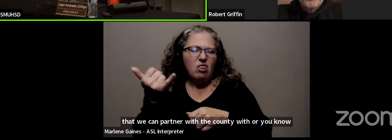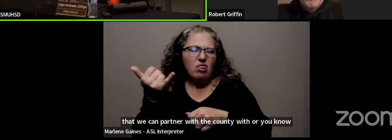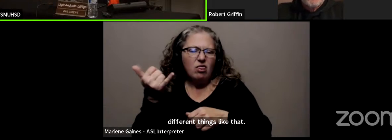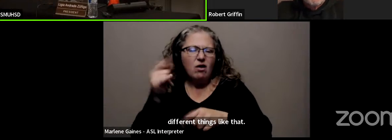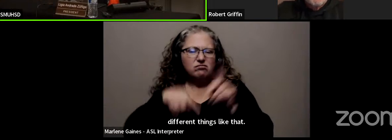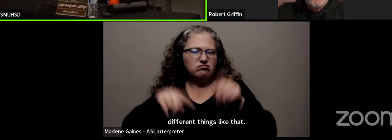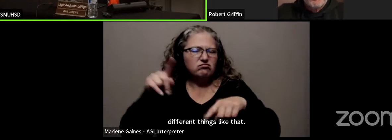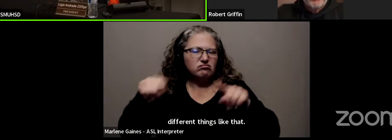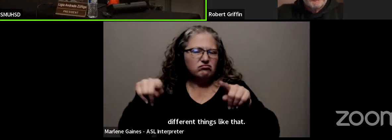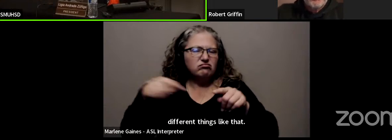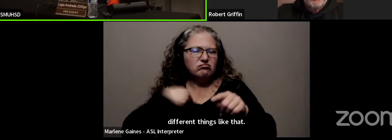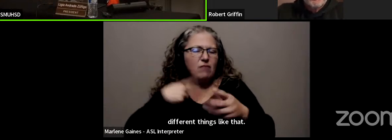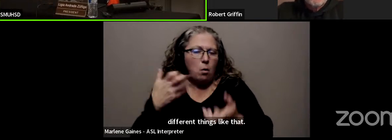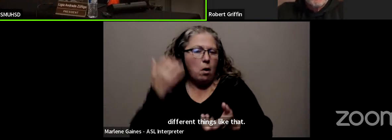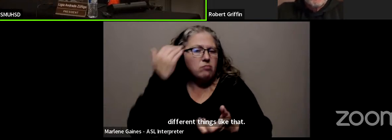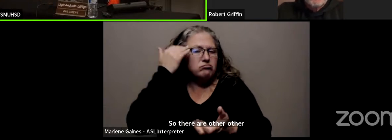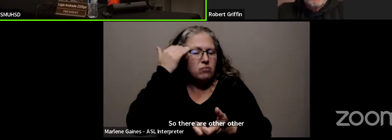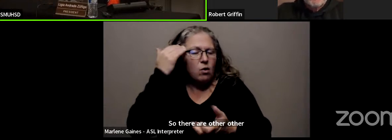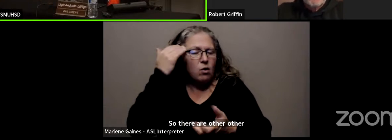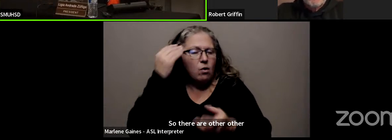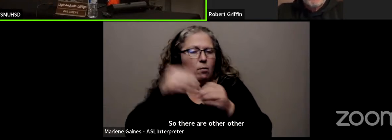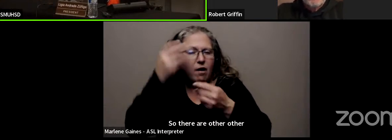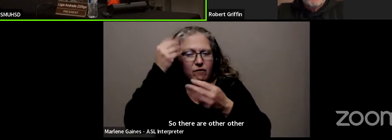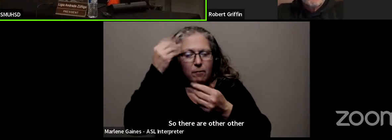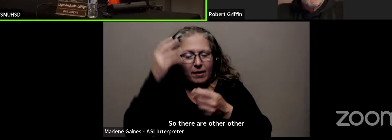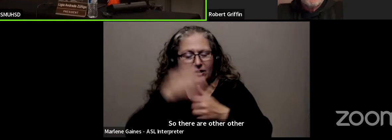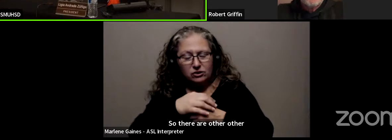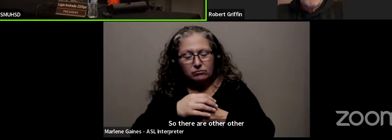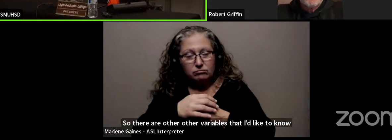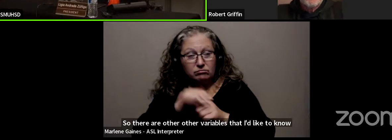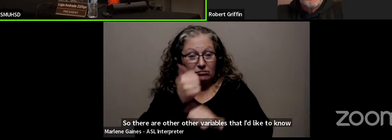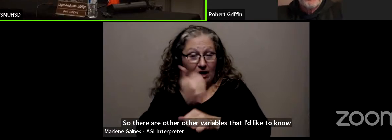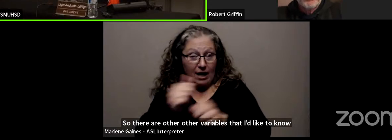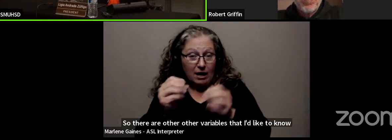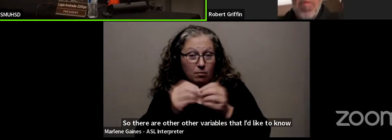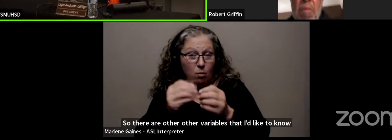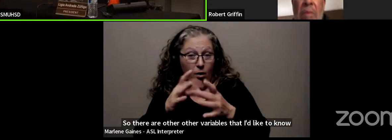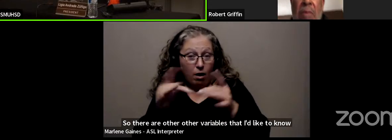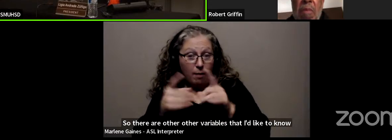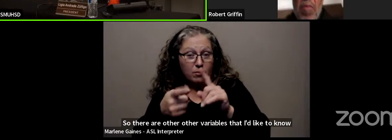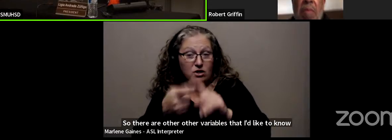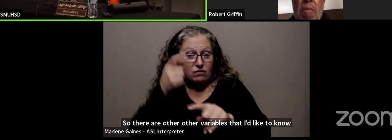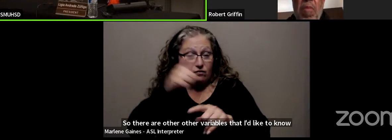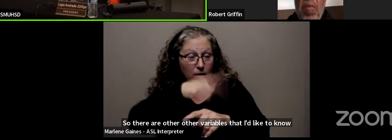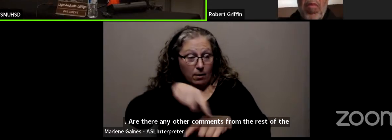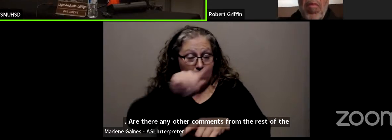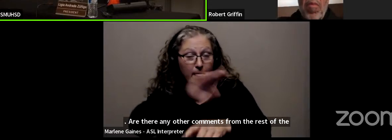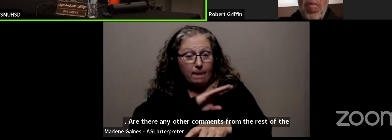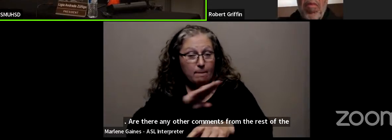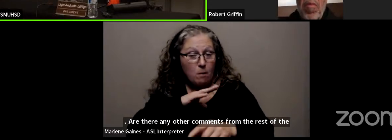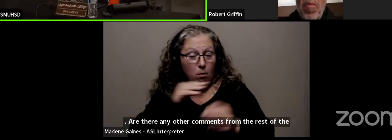variables that I'd like to know. Are there any other comments from the rest of the board?